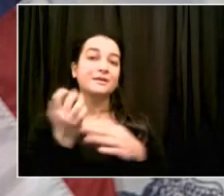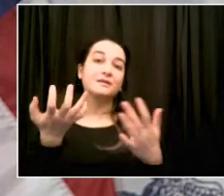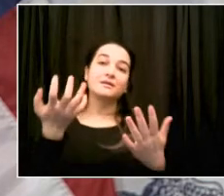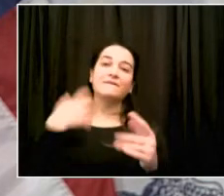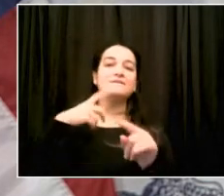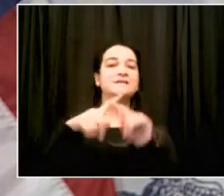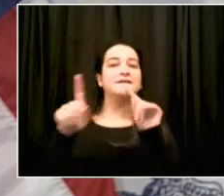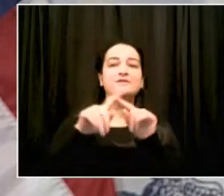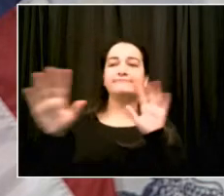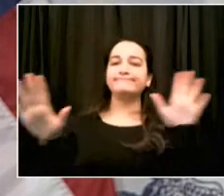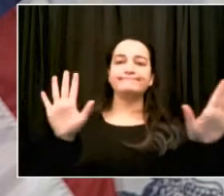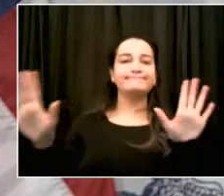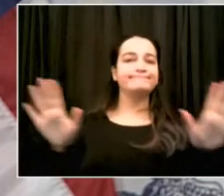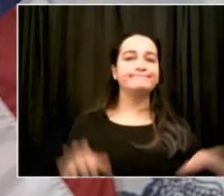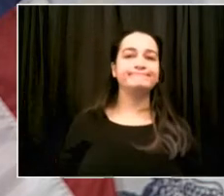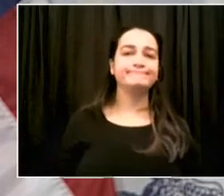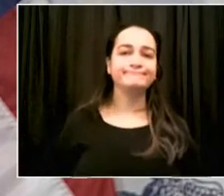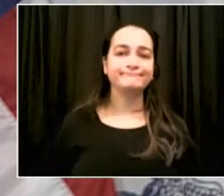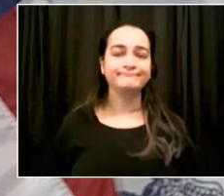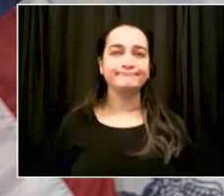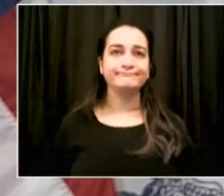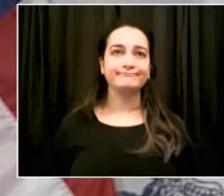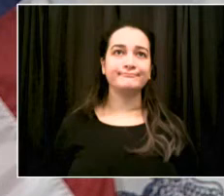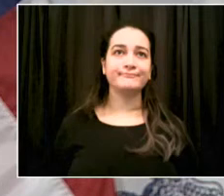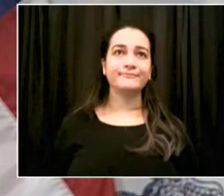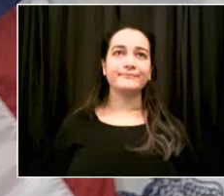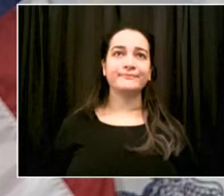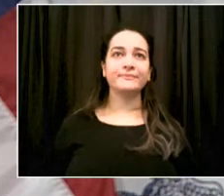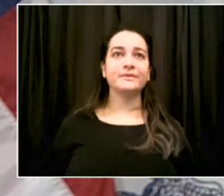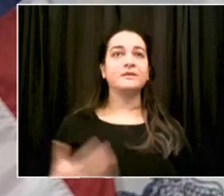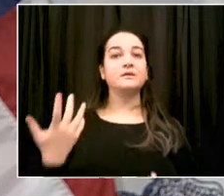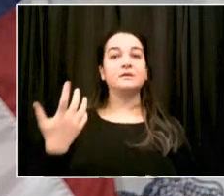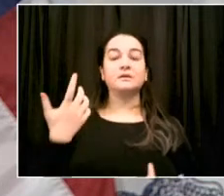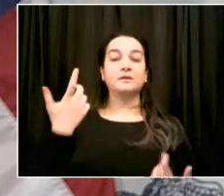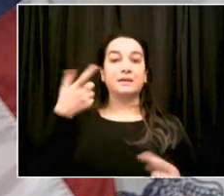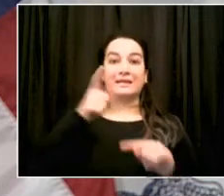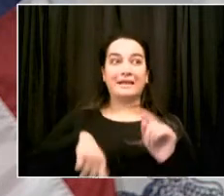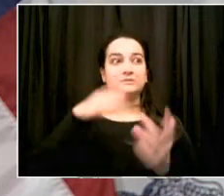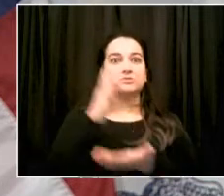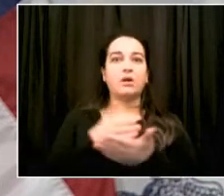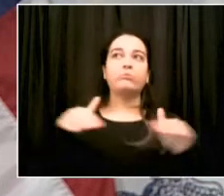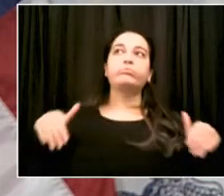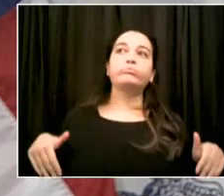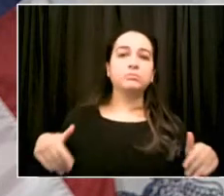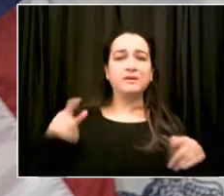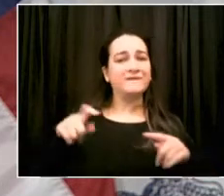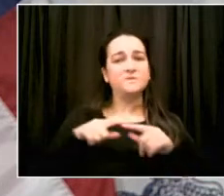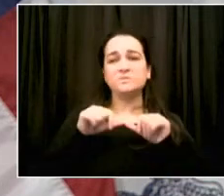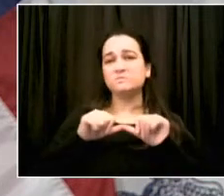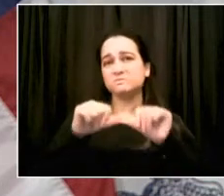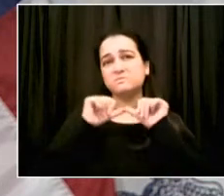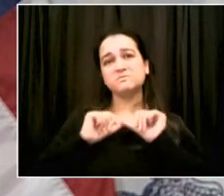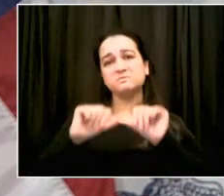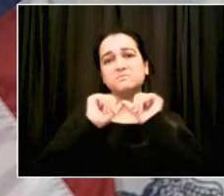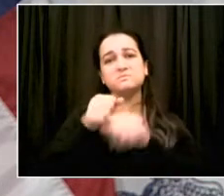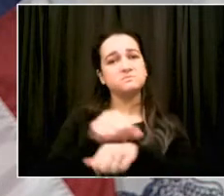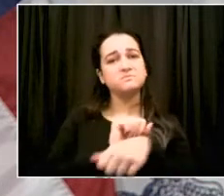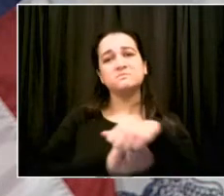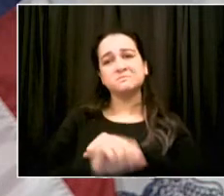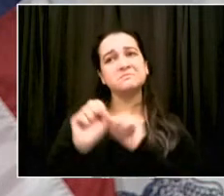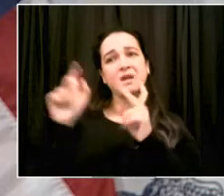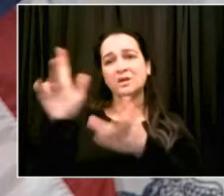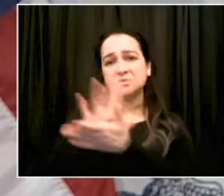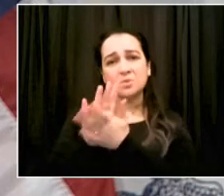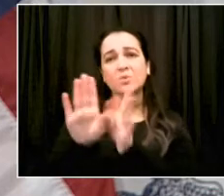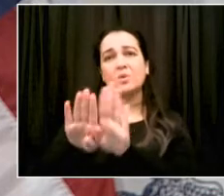out all of our efforts. There'll be a priority vaccination effort during the school vacation week for our educators